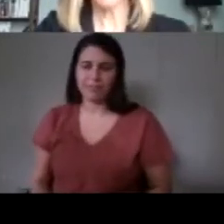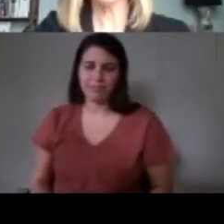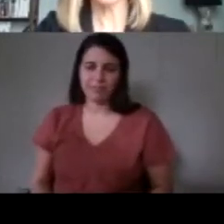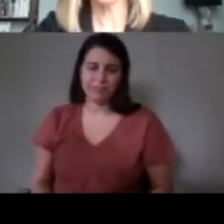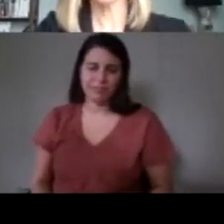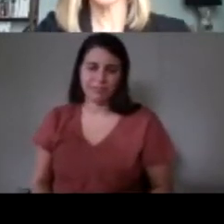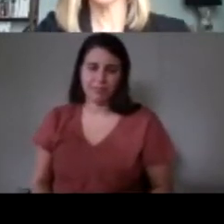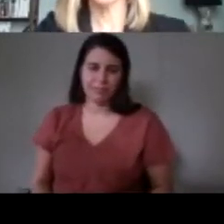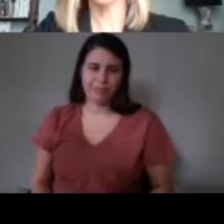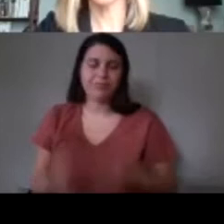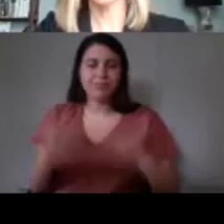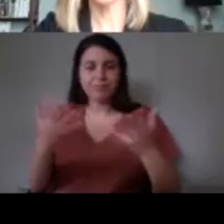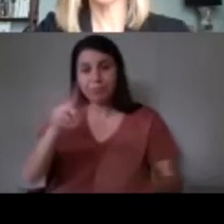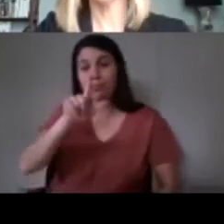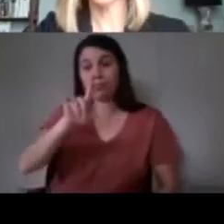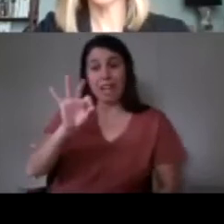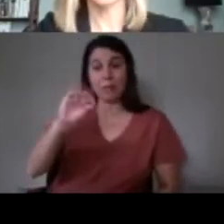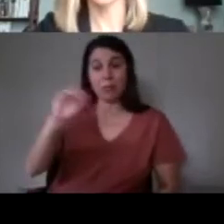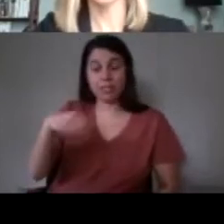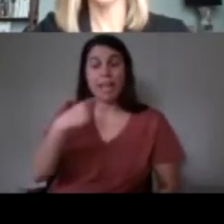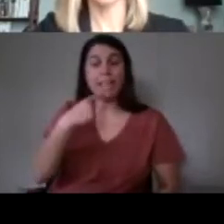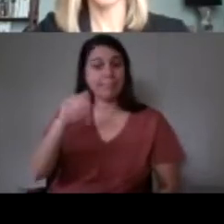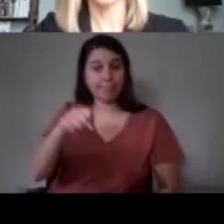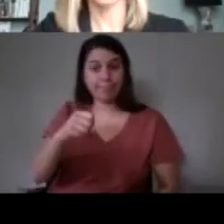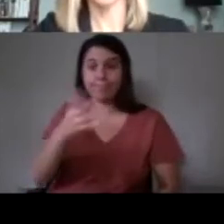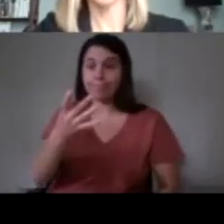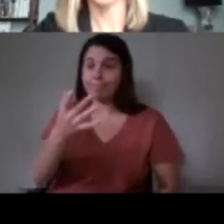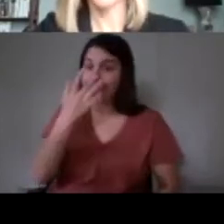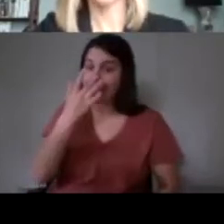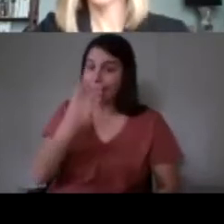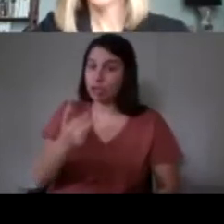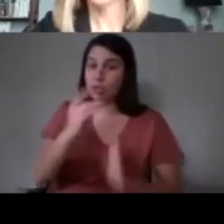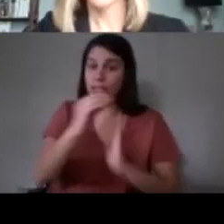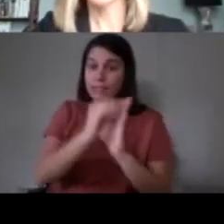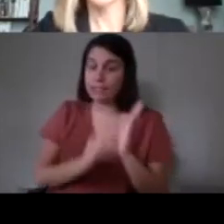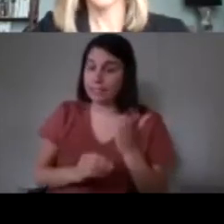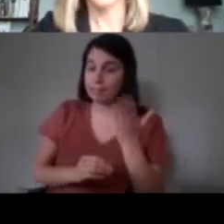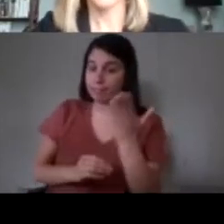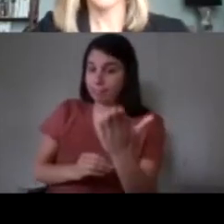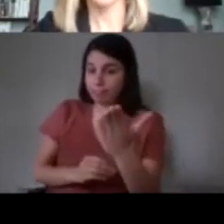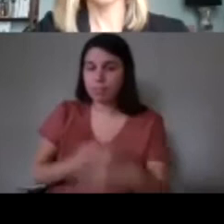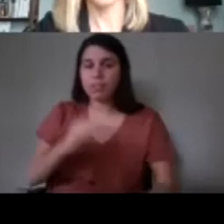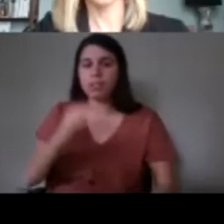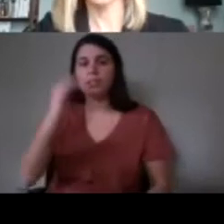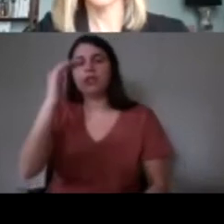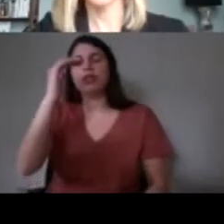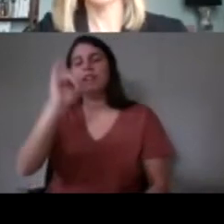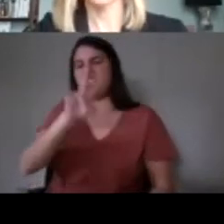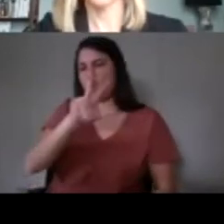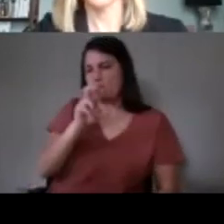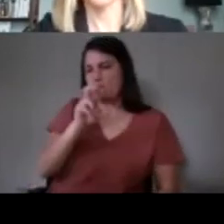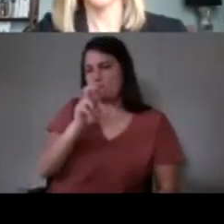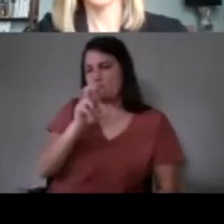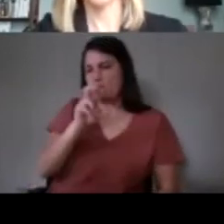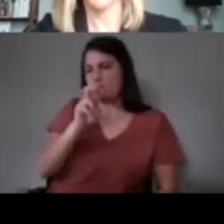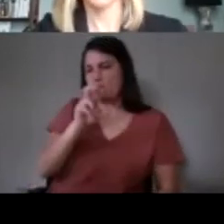So of those individuals who completed an interest form, 312, we ended up getting 83% of